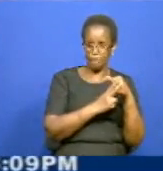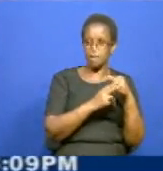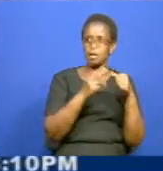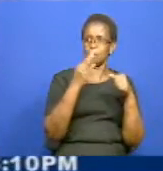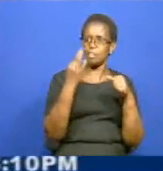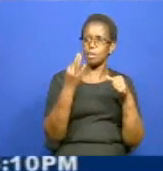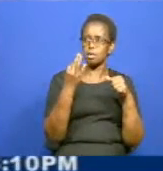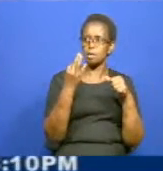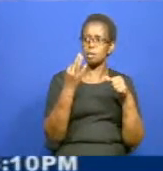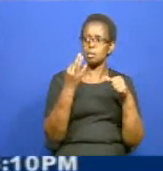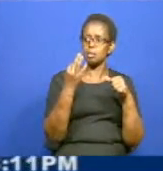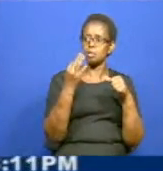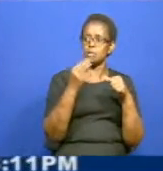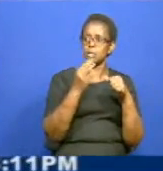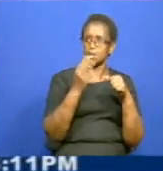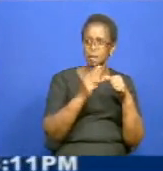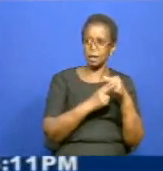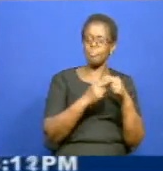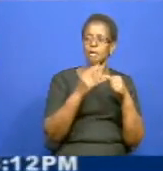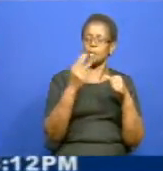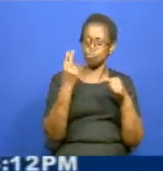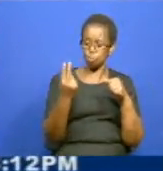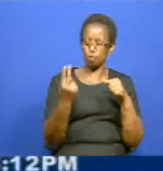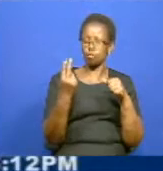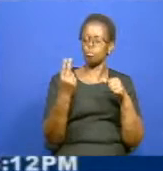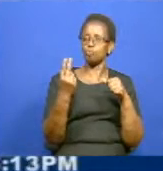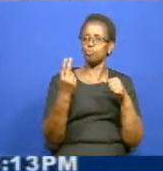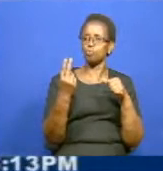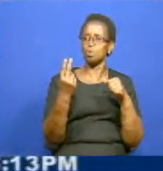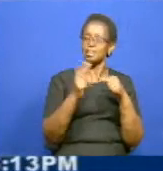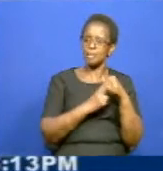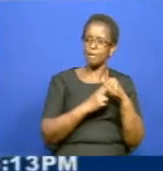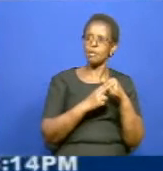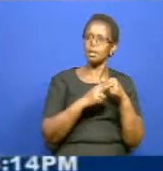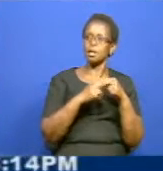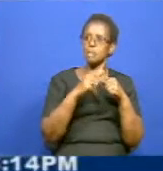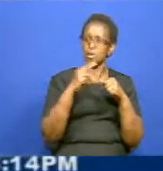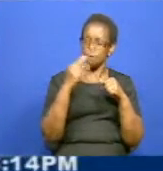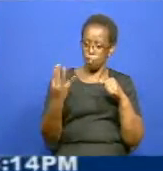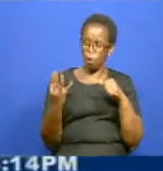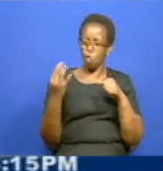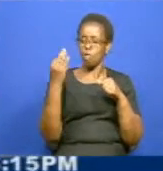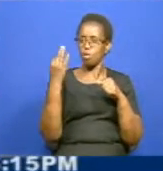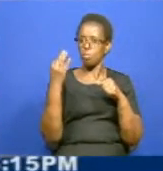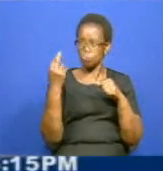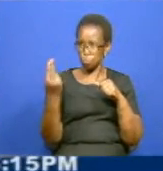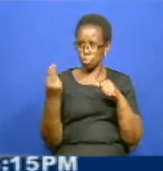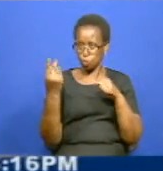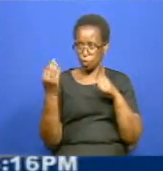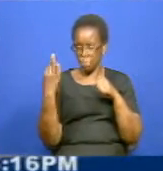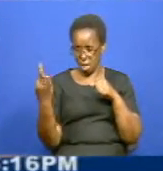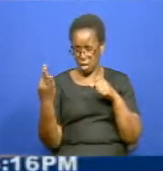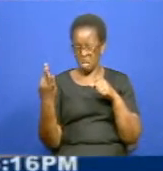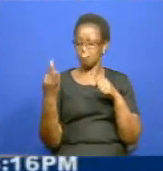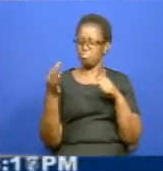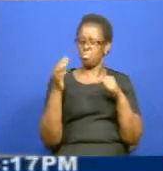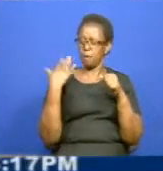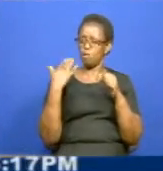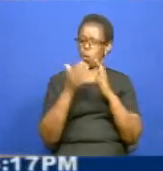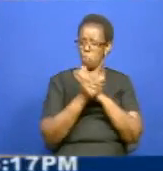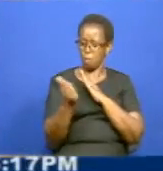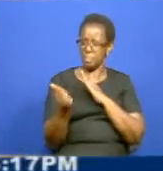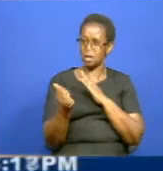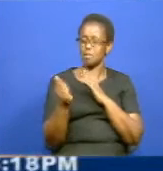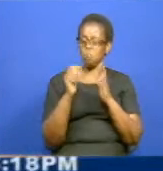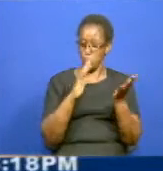3, 2 and whatever, as compared to the CBC. So there is need for us as as